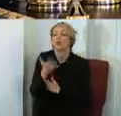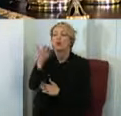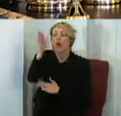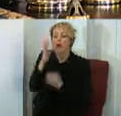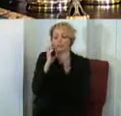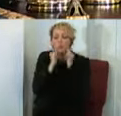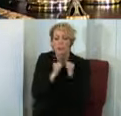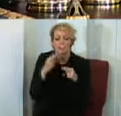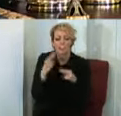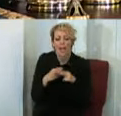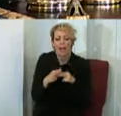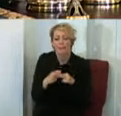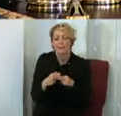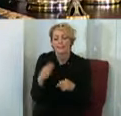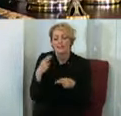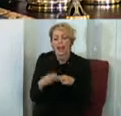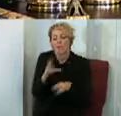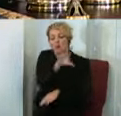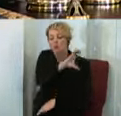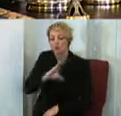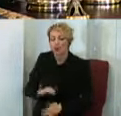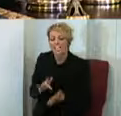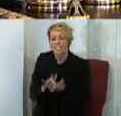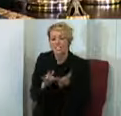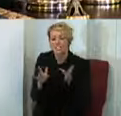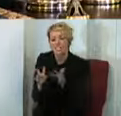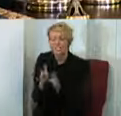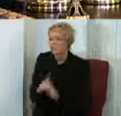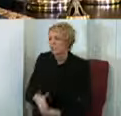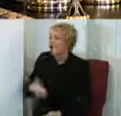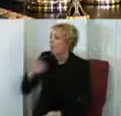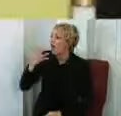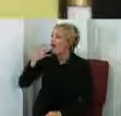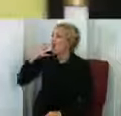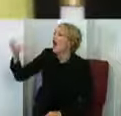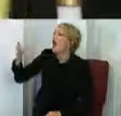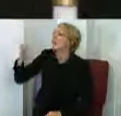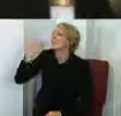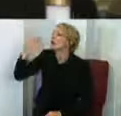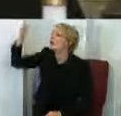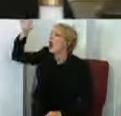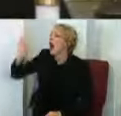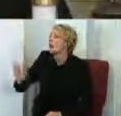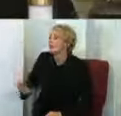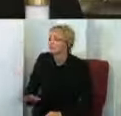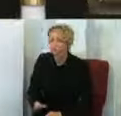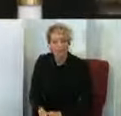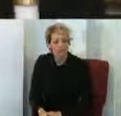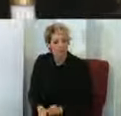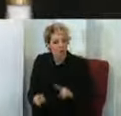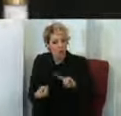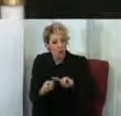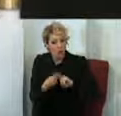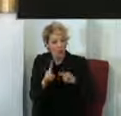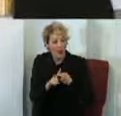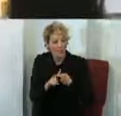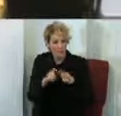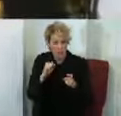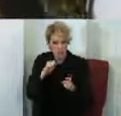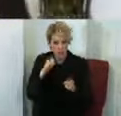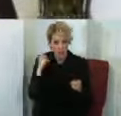Jesus, we pray. Amen. Amen. Amen. And friends, a transformative moment awaits